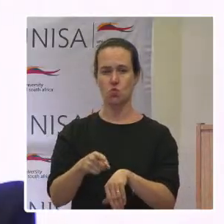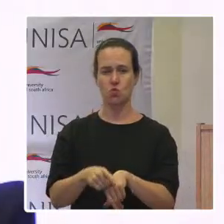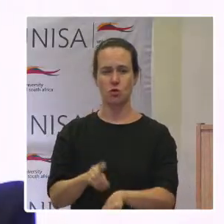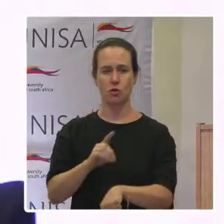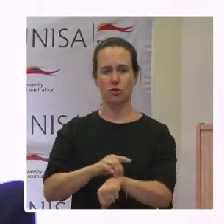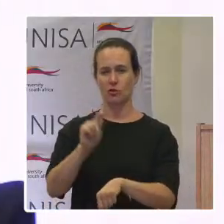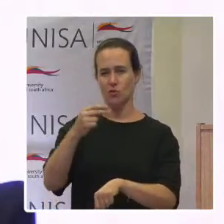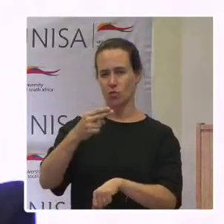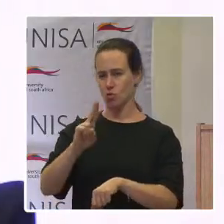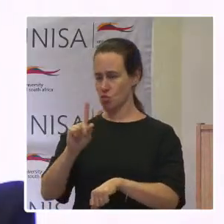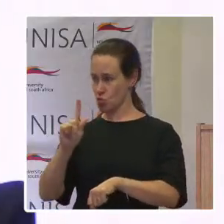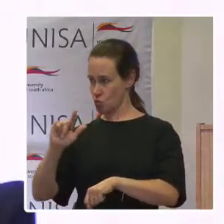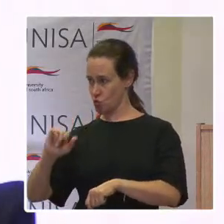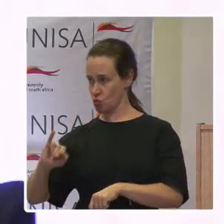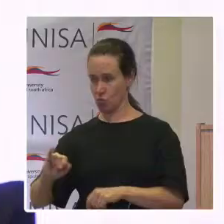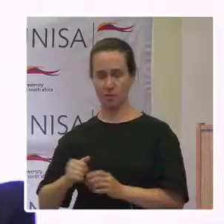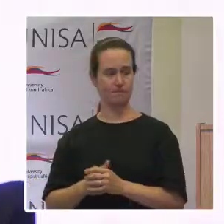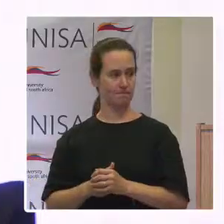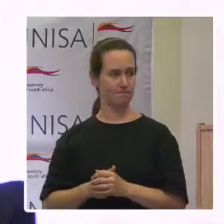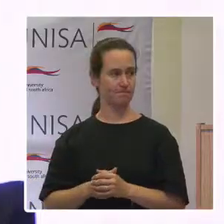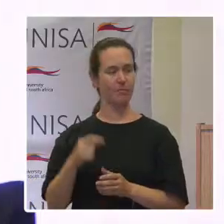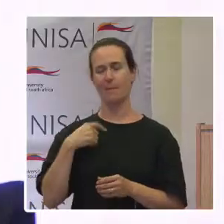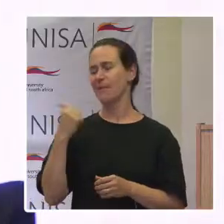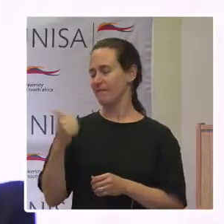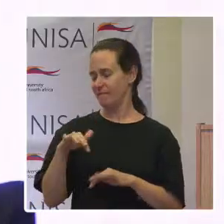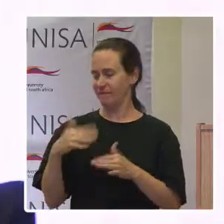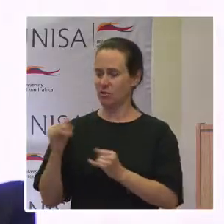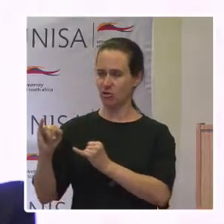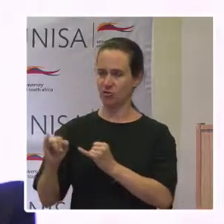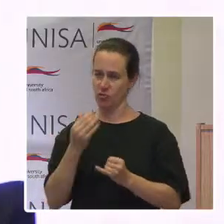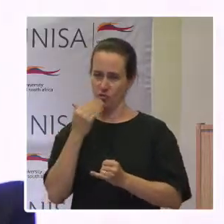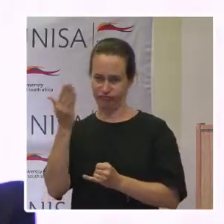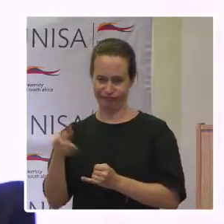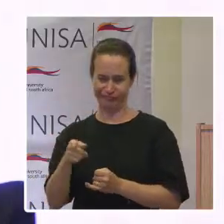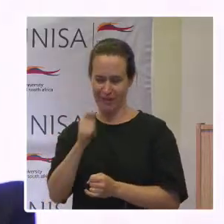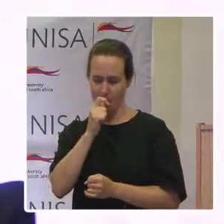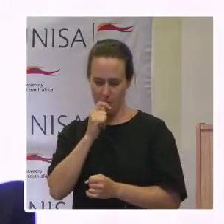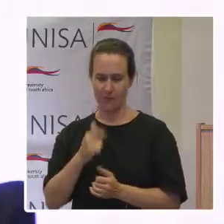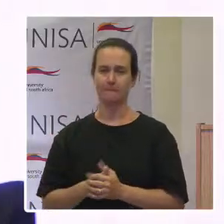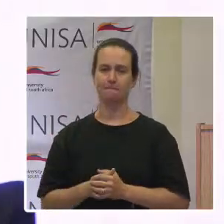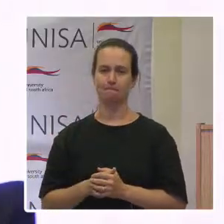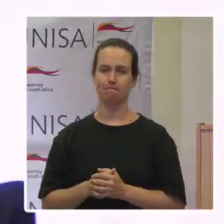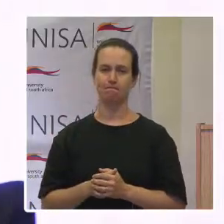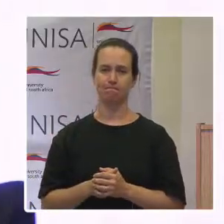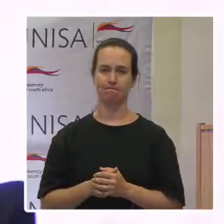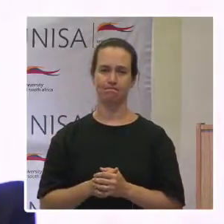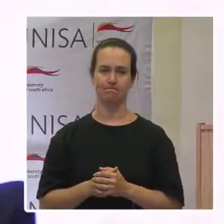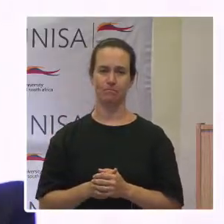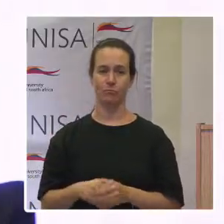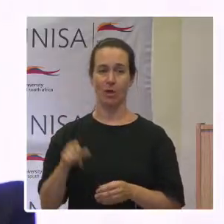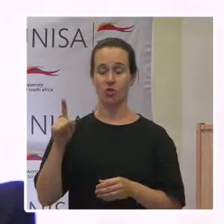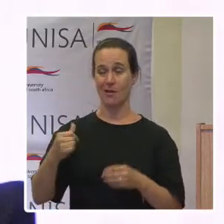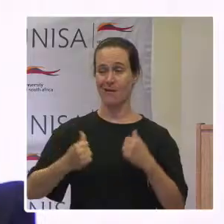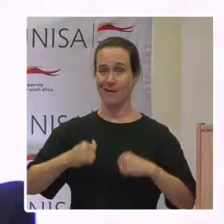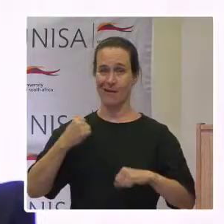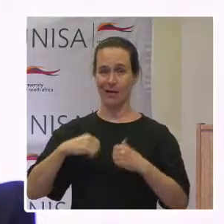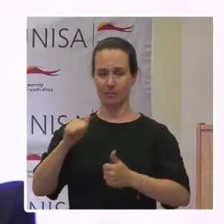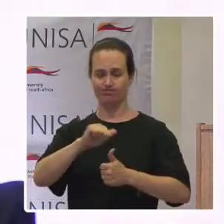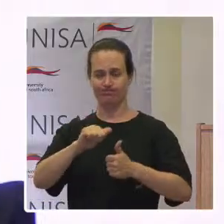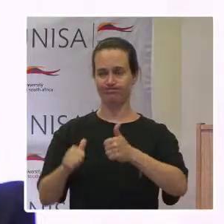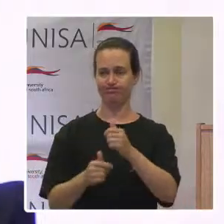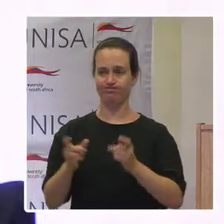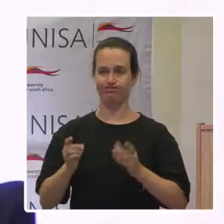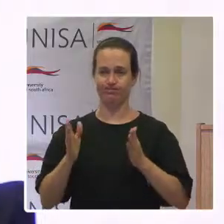Ntuli. I've already introduced her in the morning. She is the acting deputy director